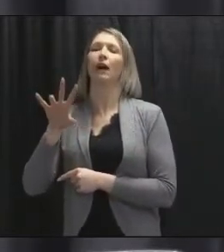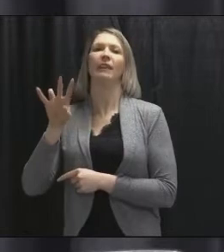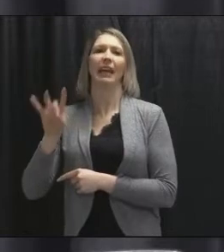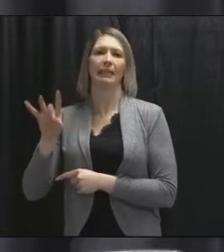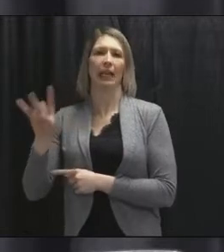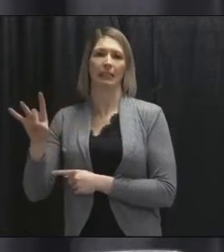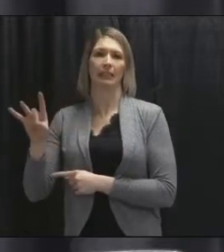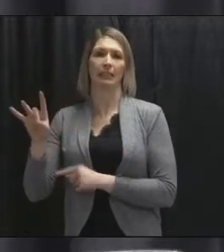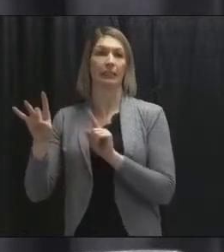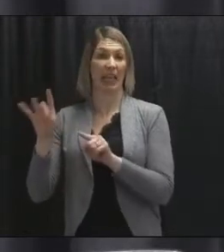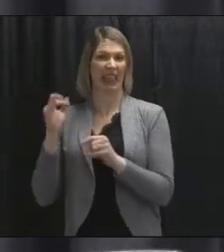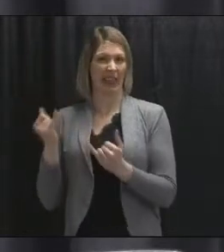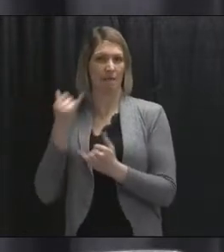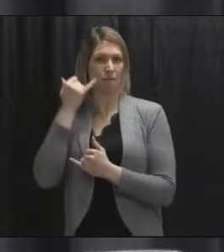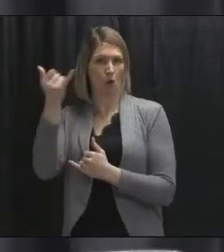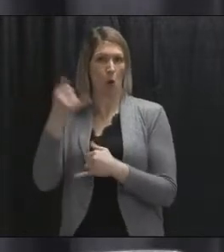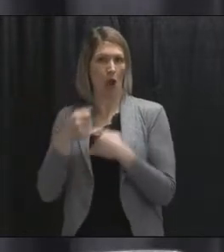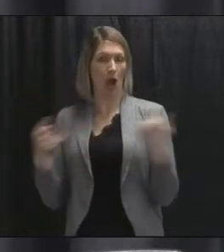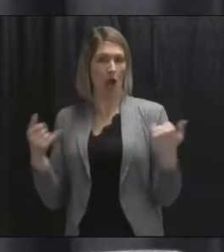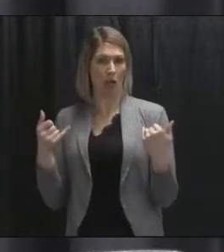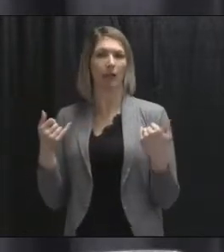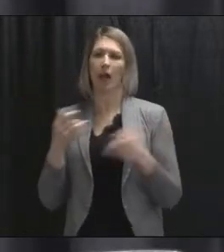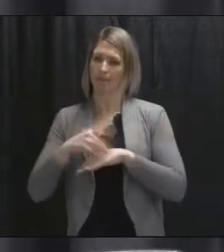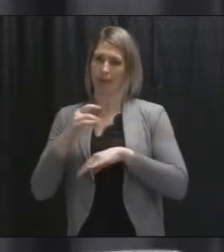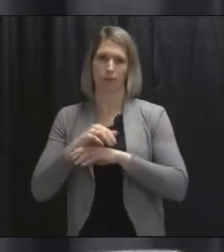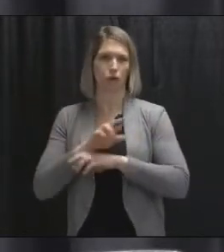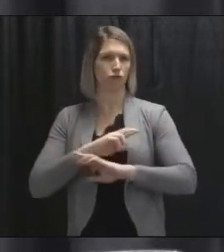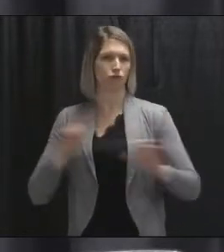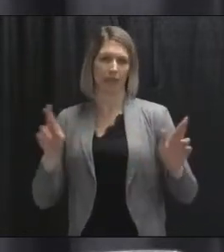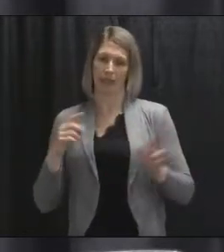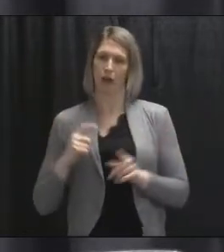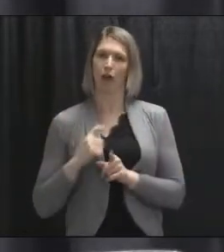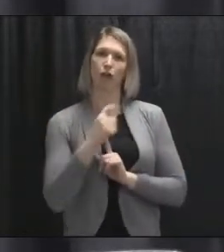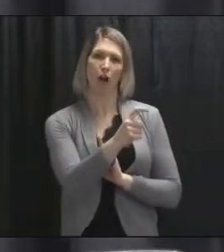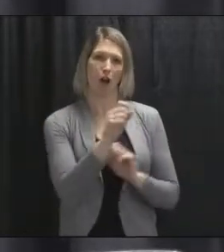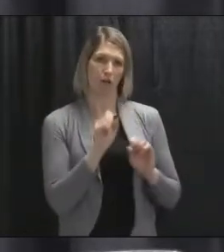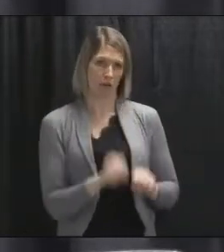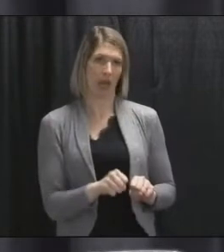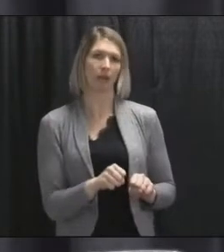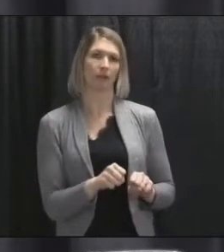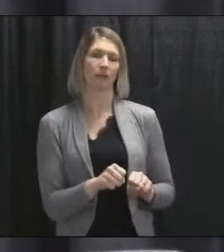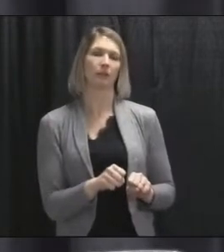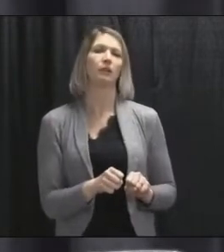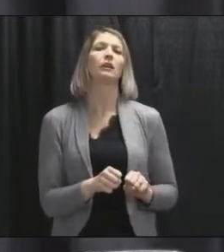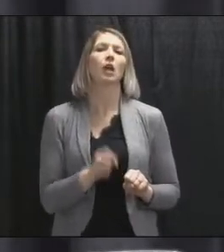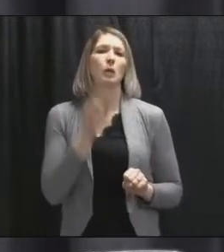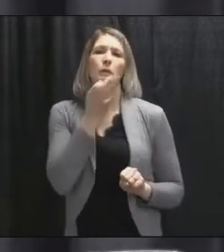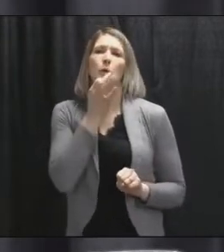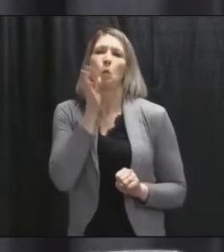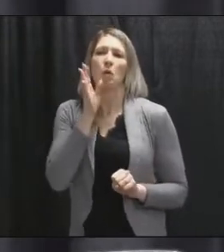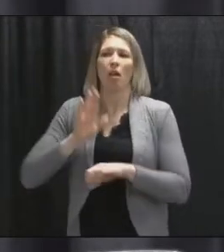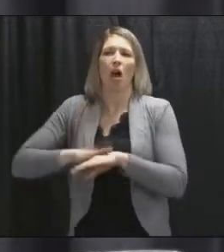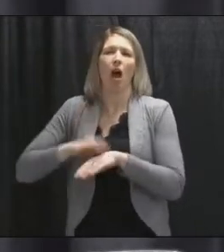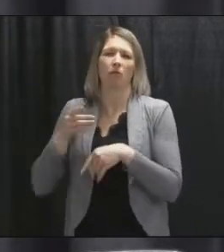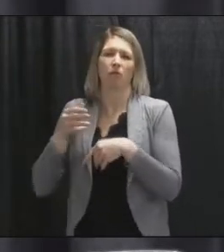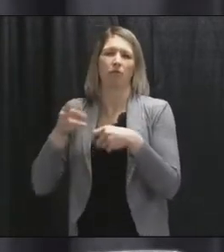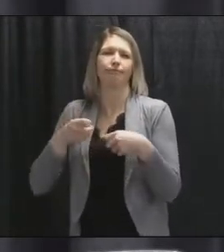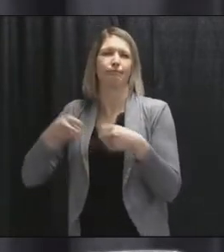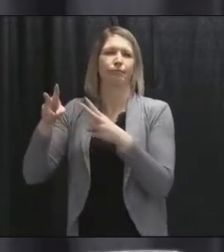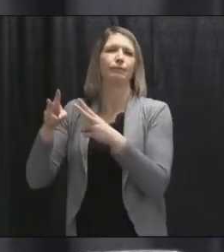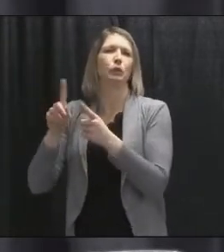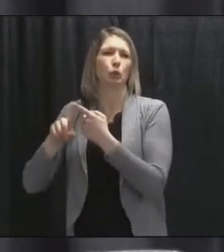1-844-752-3588, and that number will be posted up on our website very shortly. I just want to end by saying thank you to those people who take